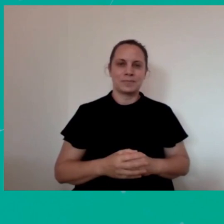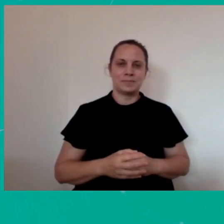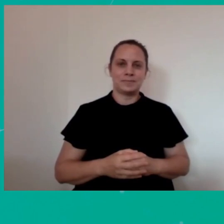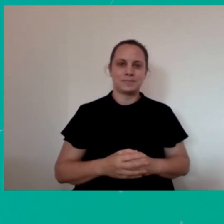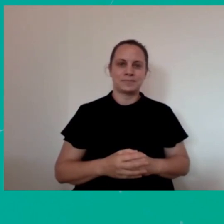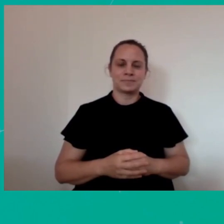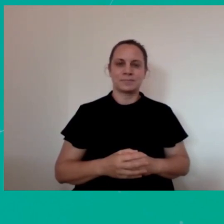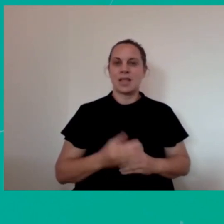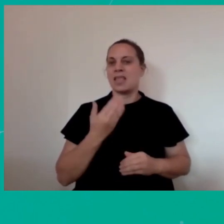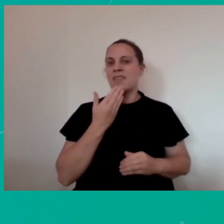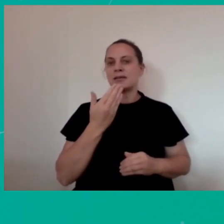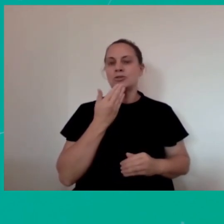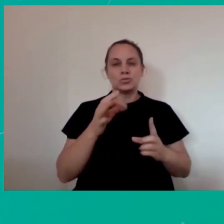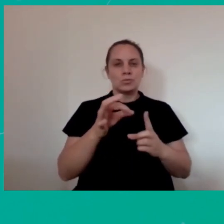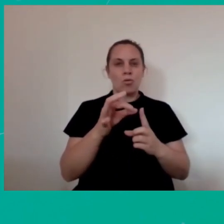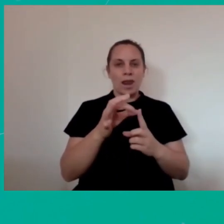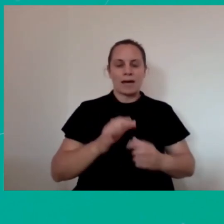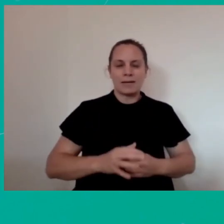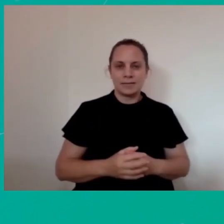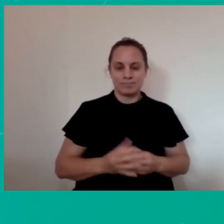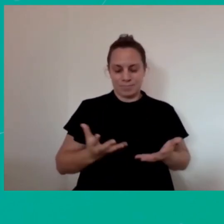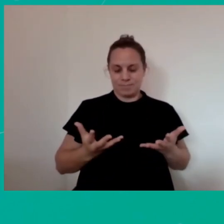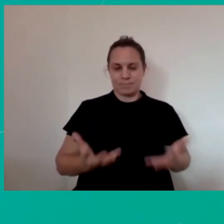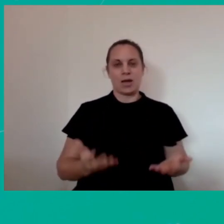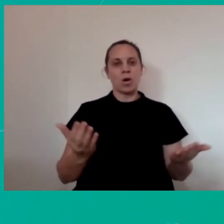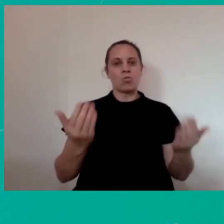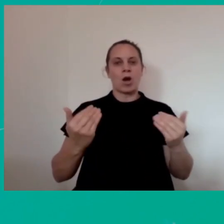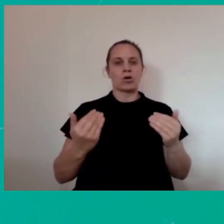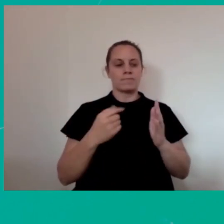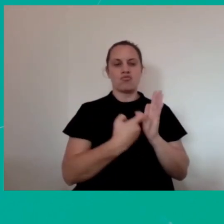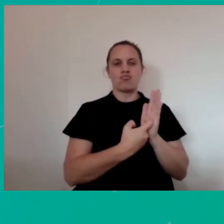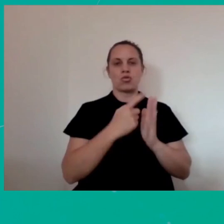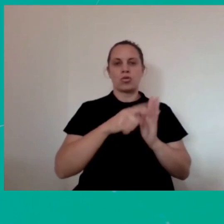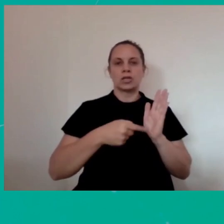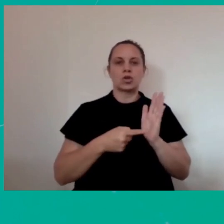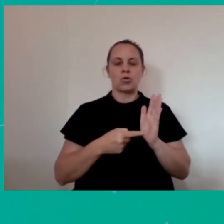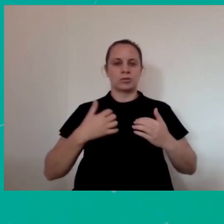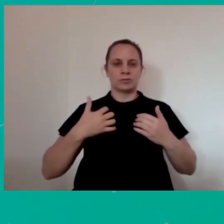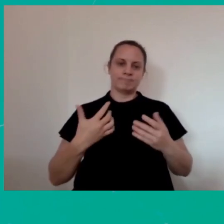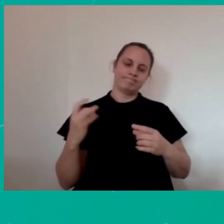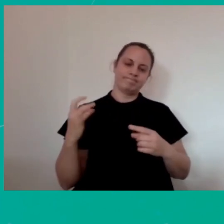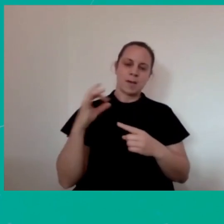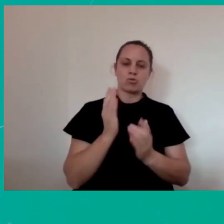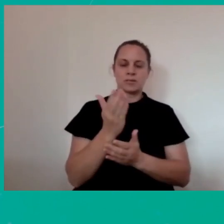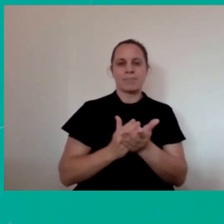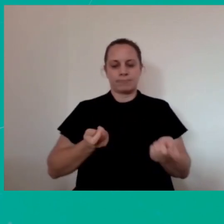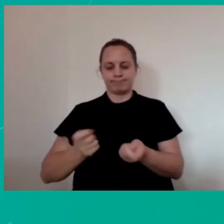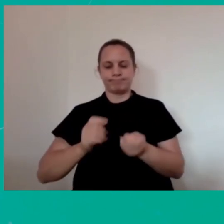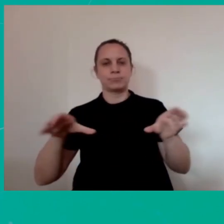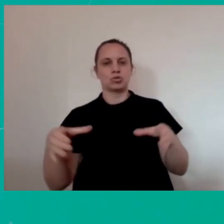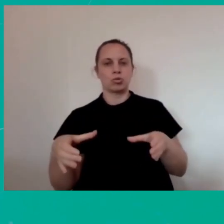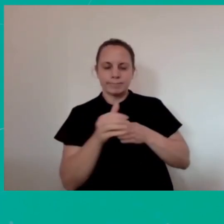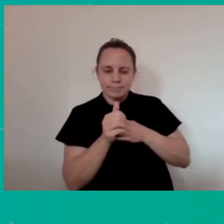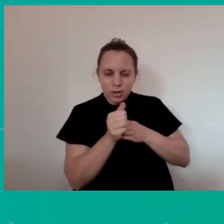Kia ora, thank you, Paula. Now I'd like to welcome Ruth Jones, who has been an integral part of the reference group, who helped guide us